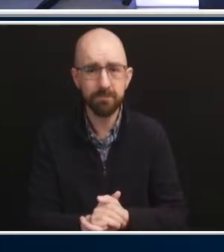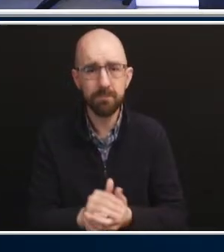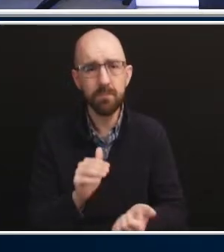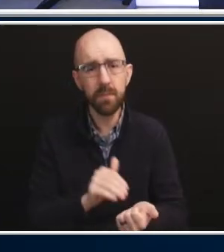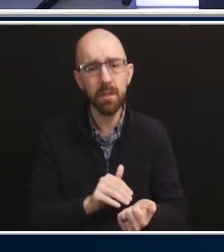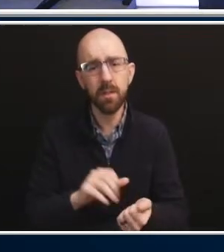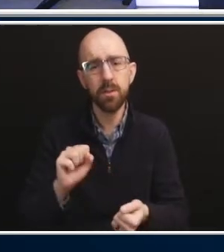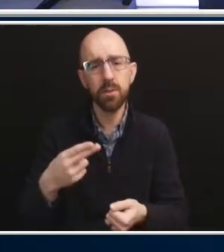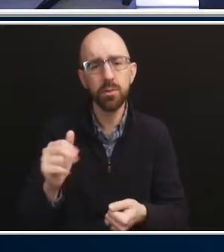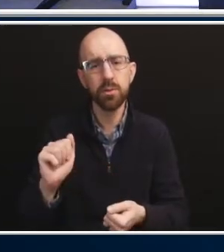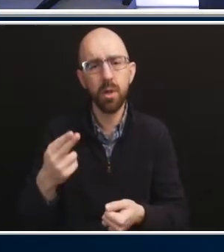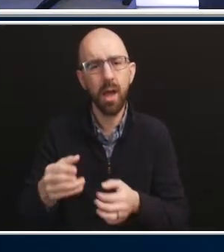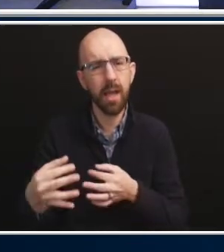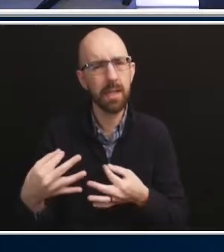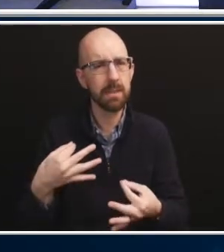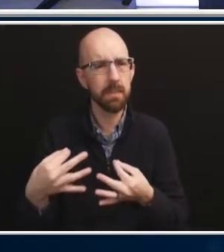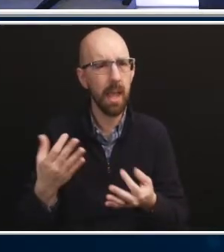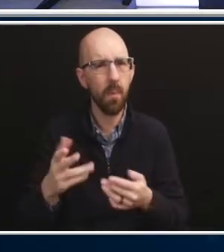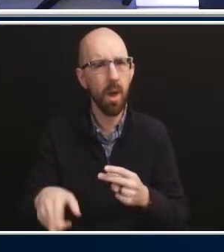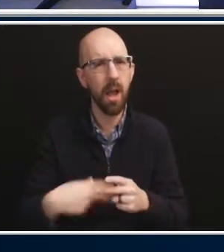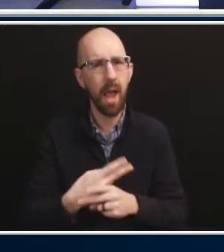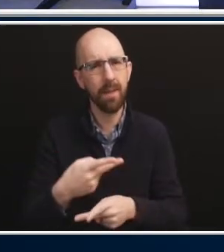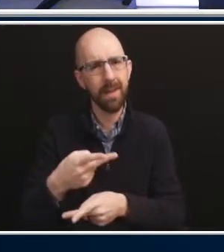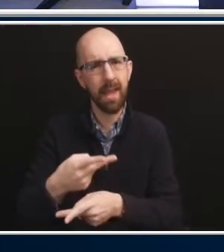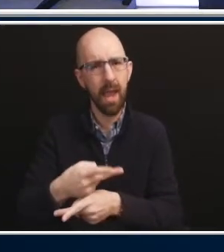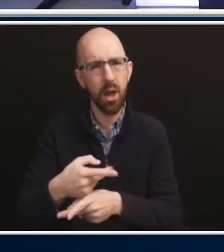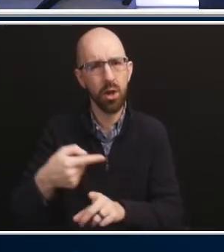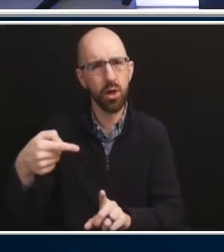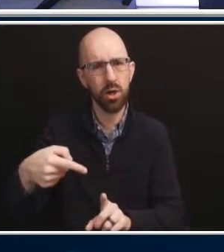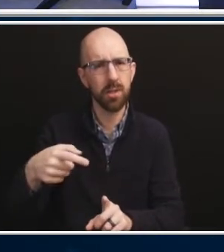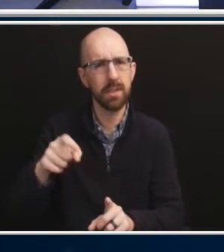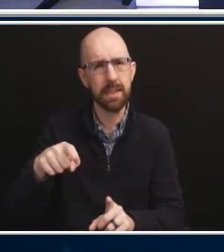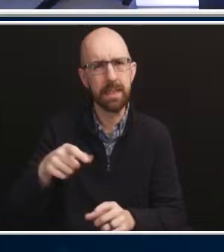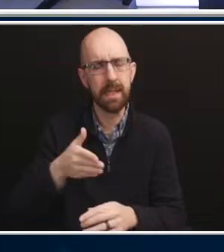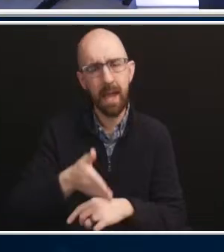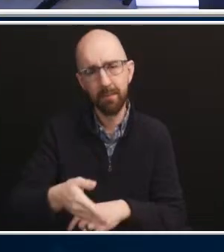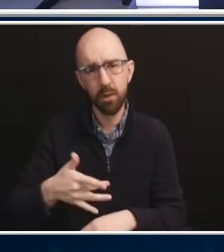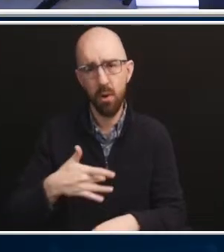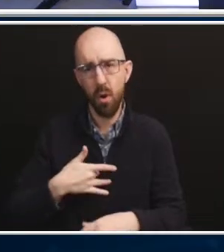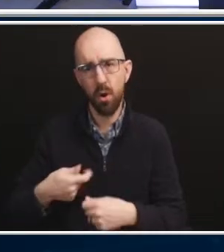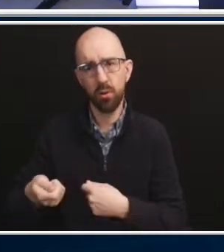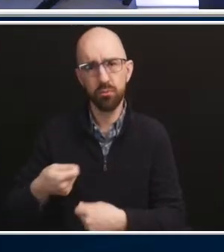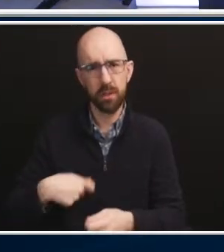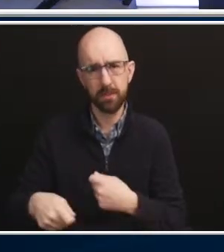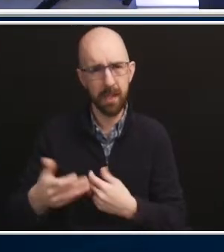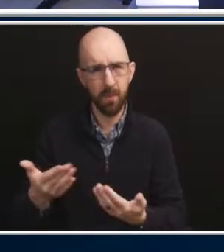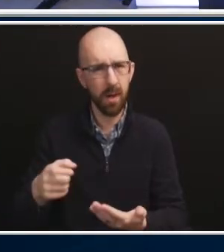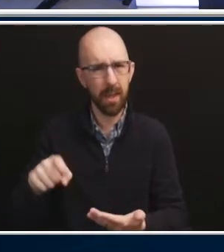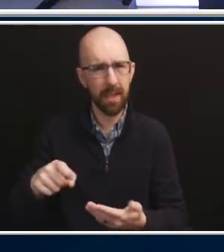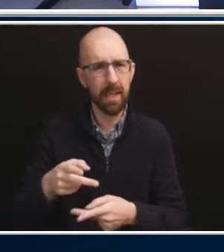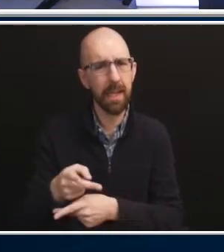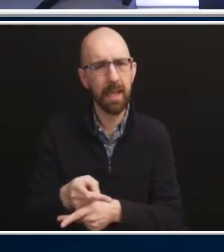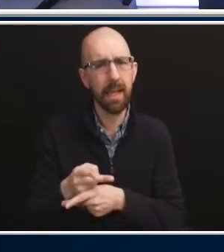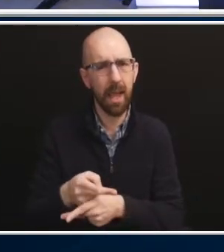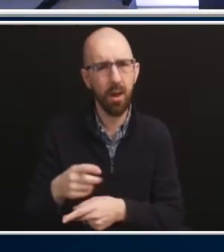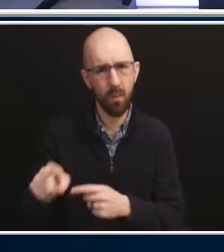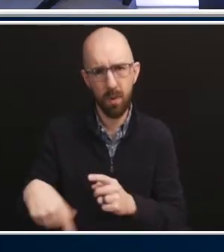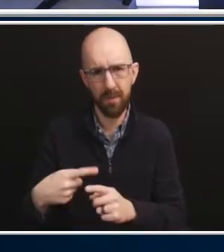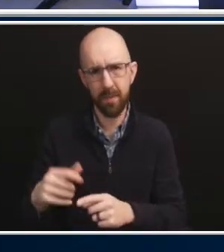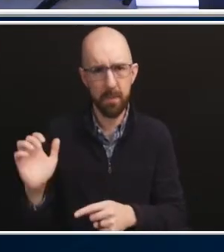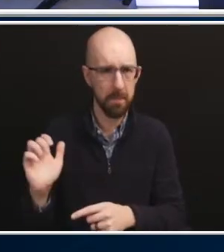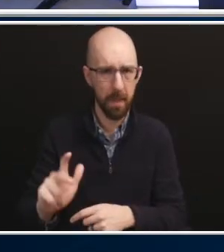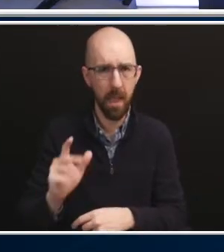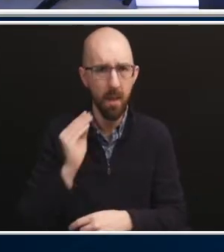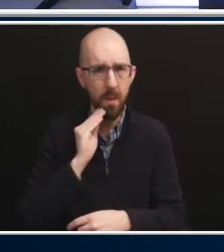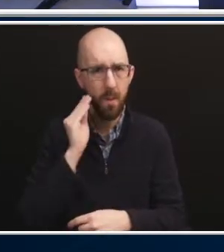explain what kind of care is needed for someone after a heart transplant, the care that they need when they get back home. I mean,